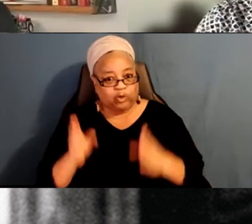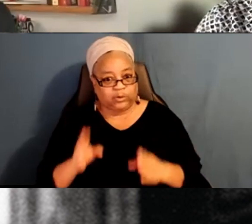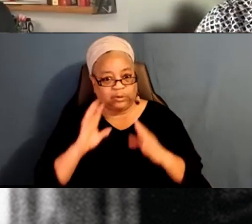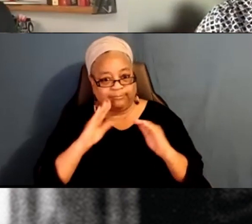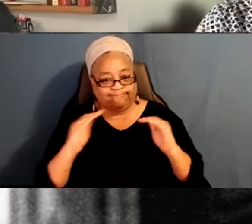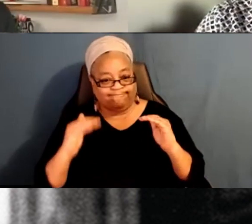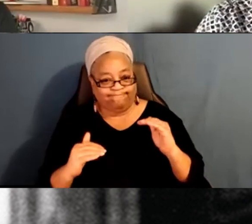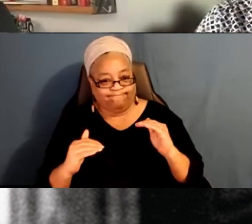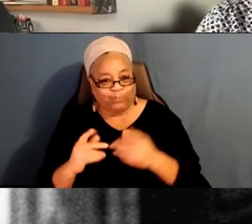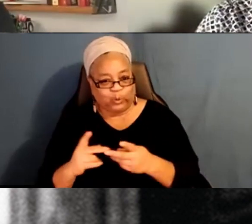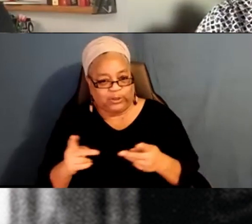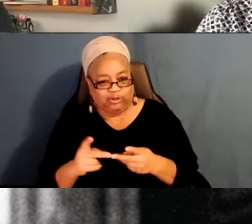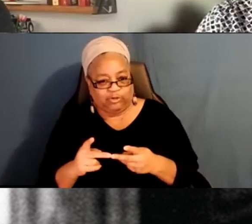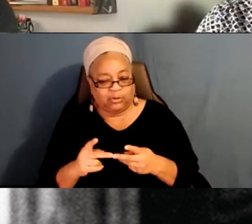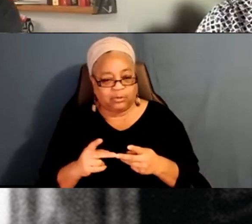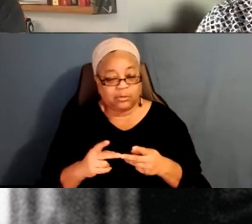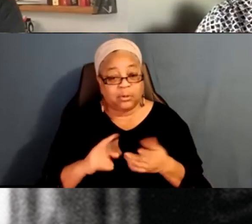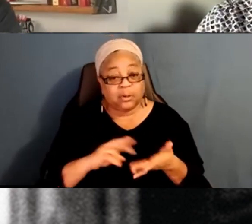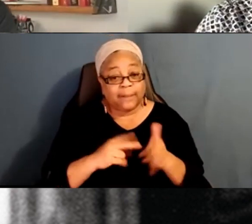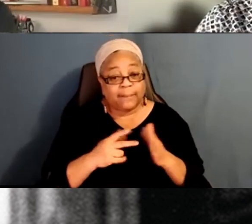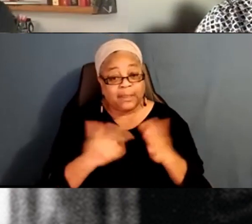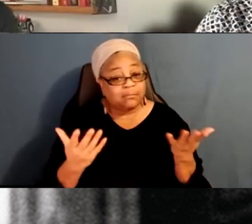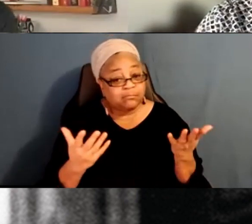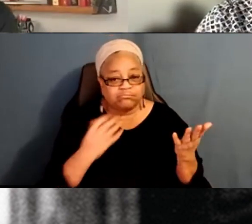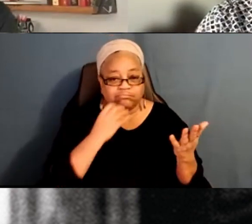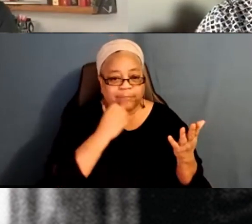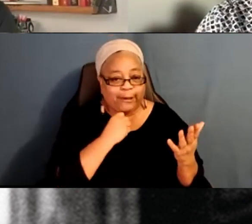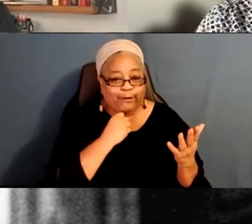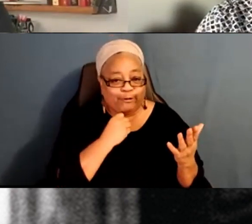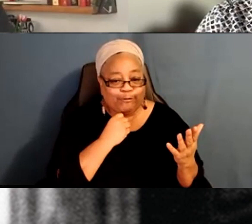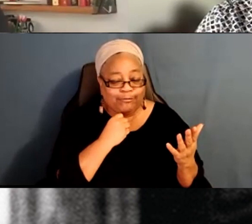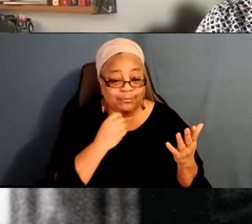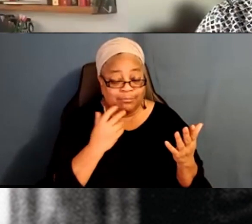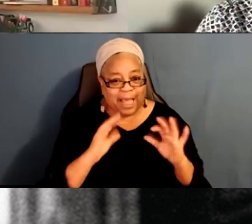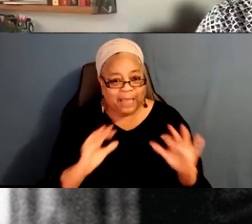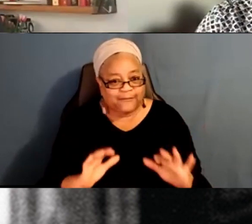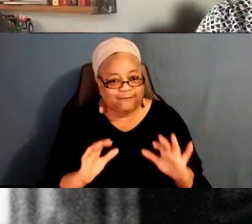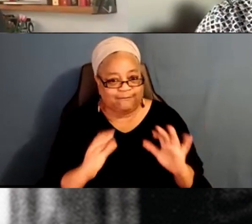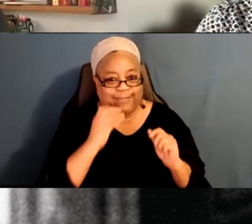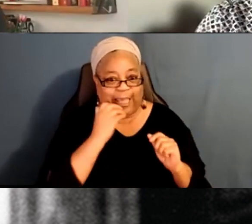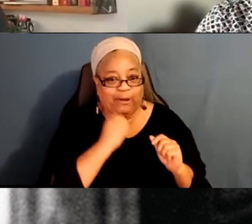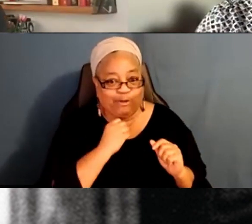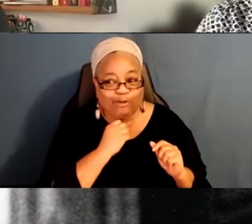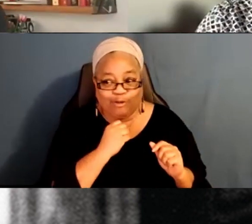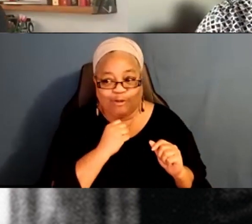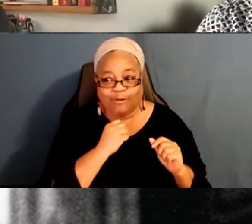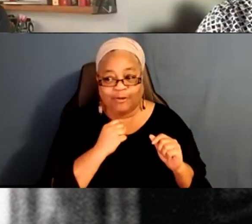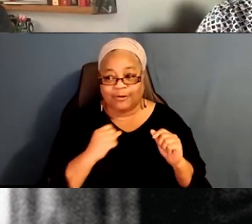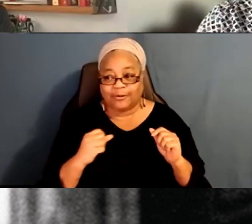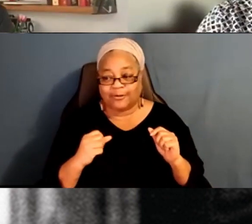you know, all that means to me is to care, right? To care in an active way that